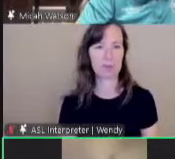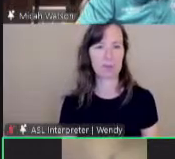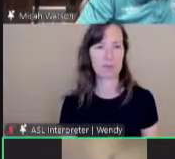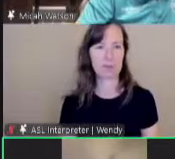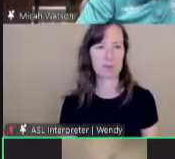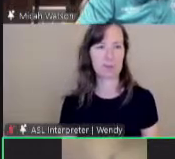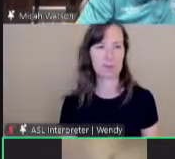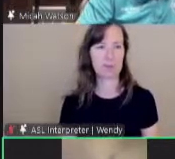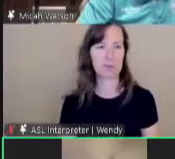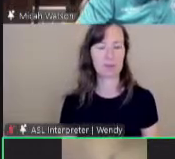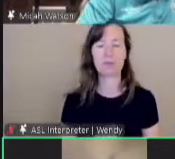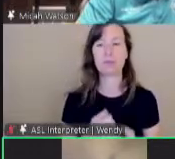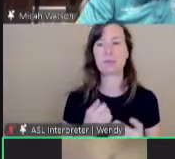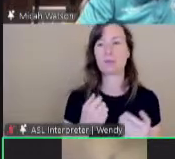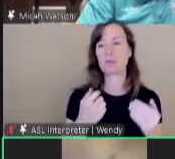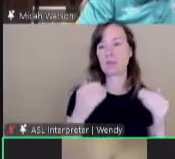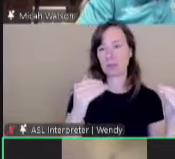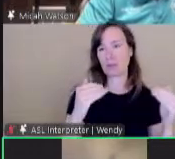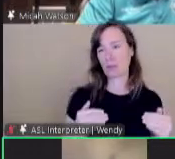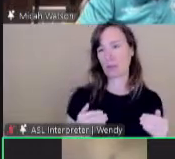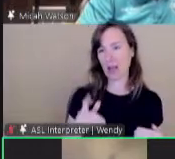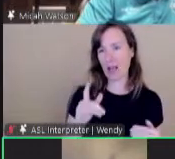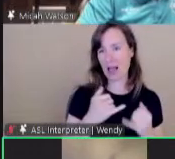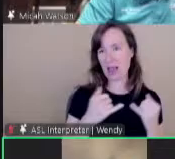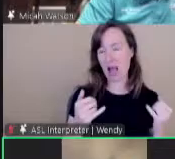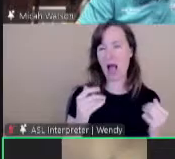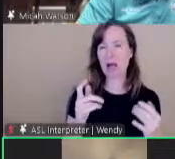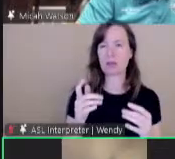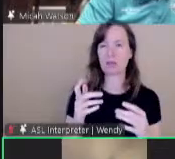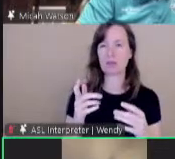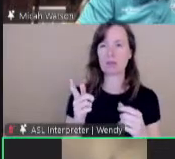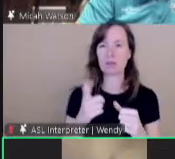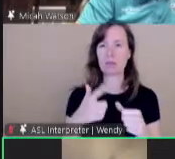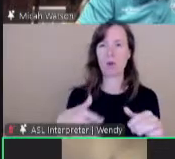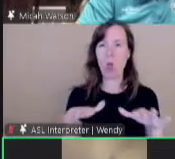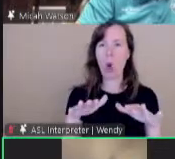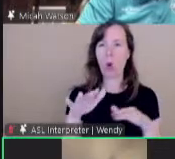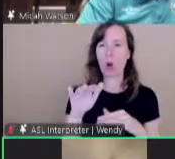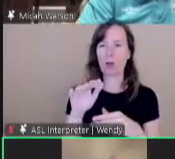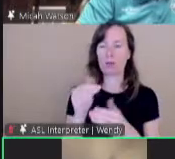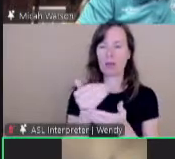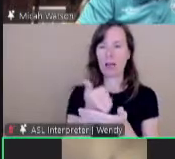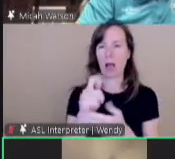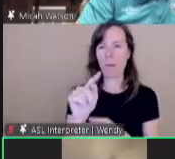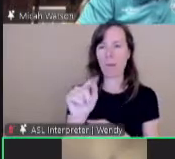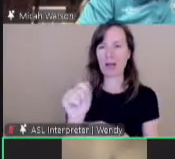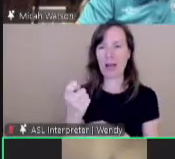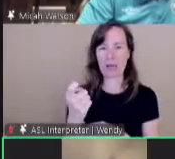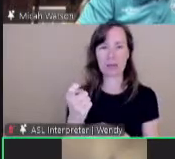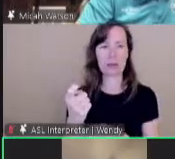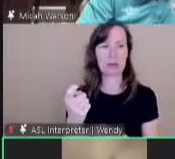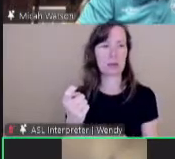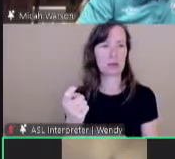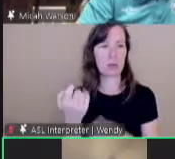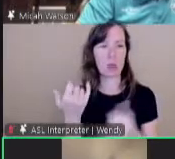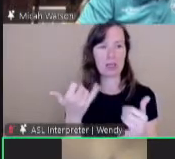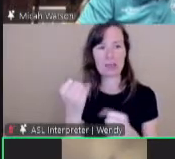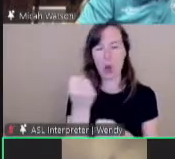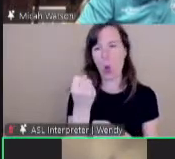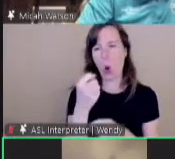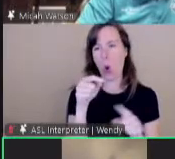The remaining lines, local income tax, we have not fooled with that since you last looked at that. We're still holding that at